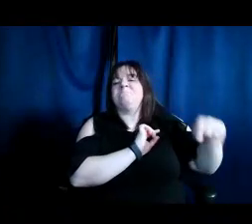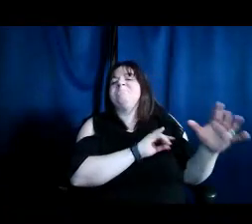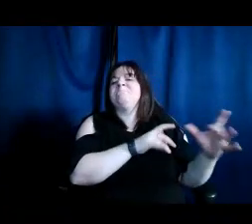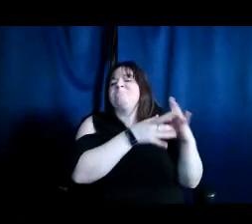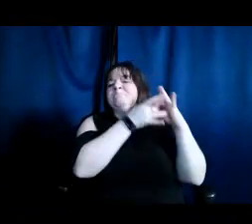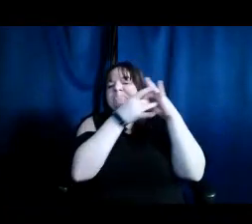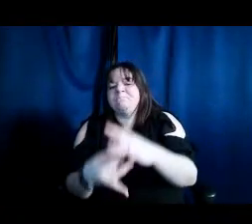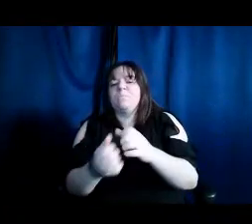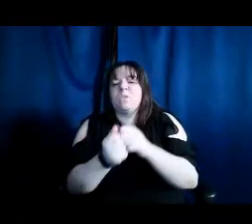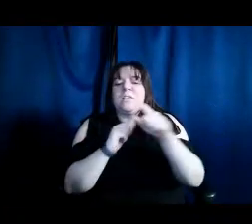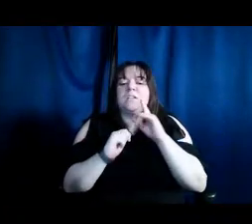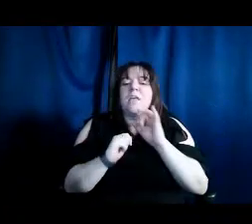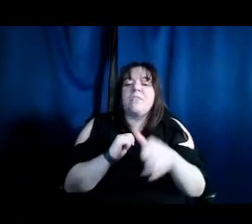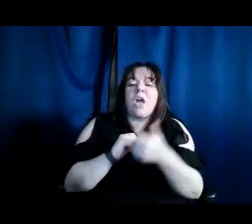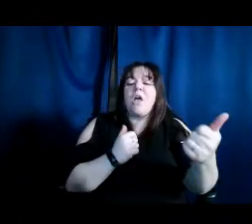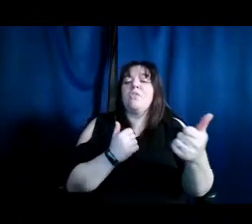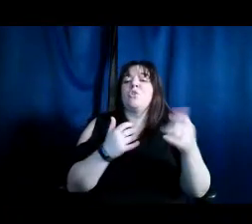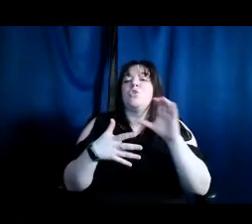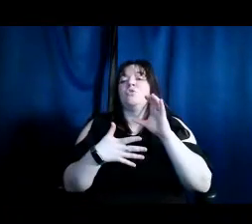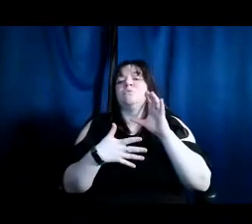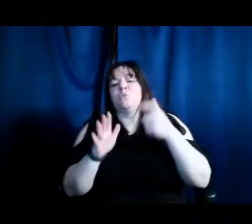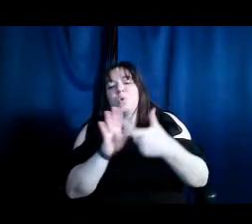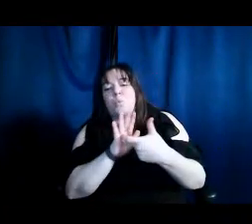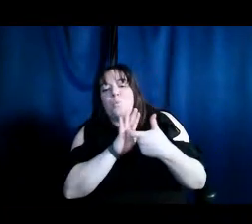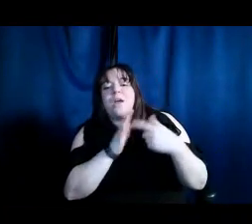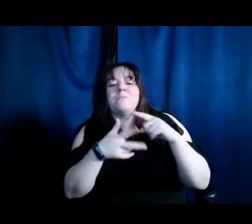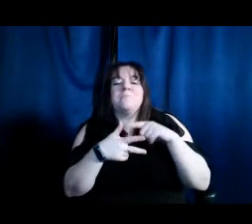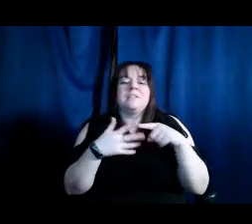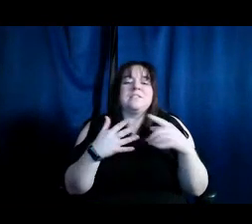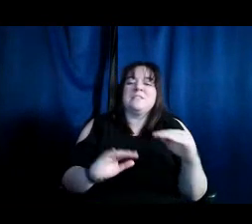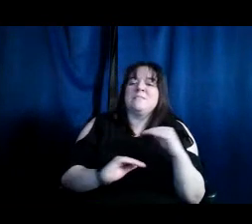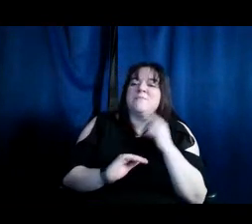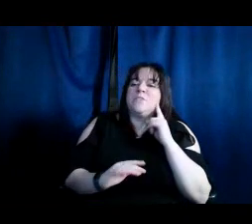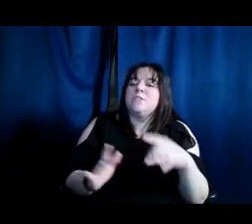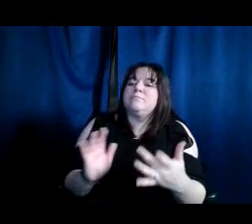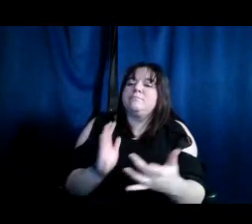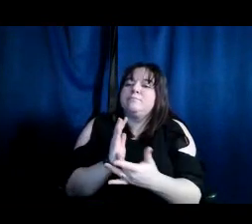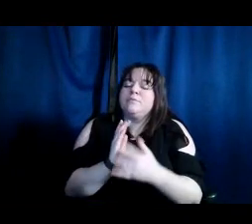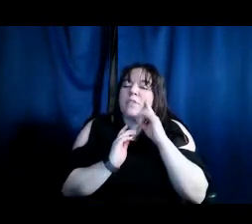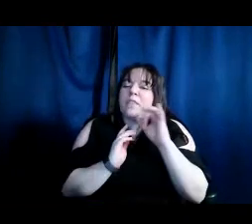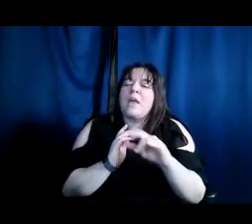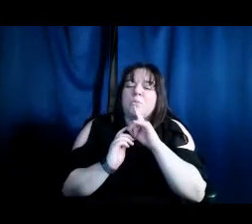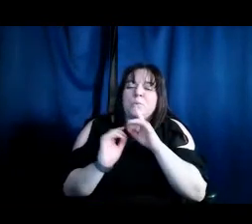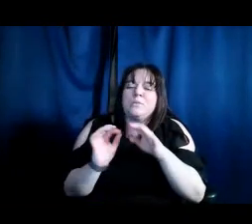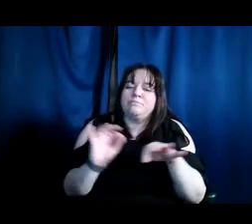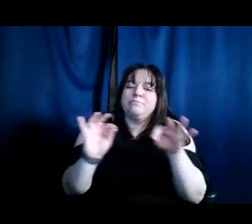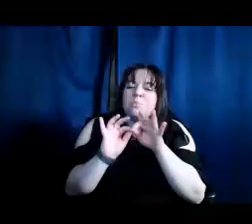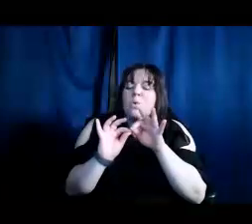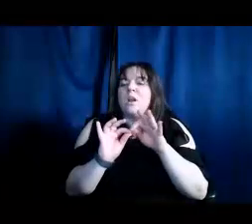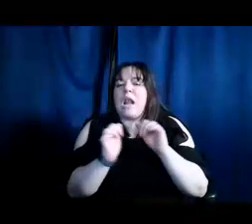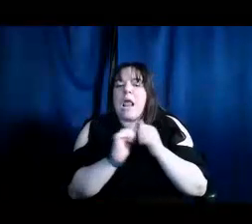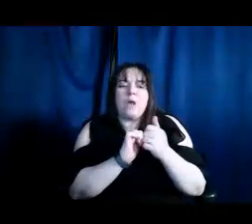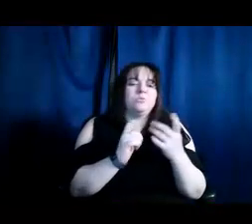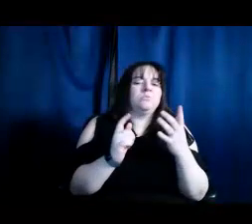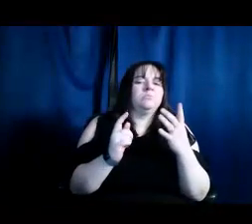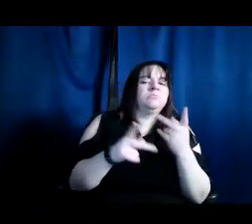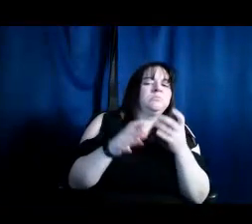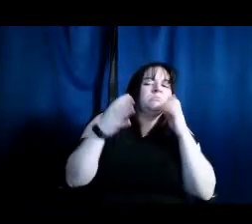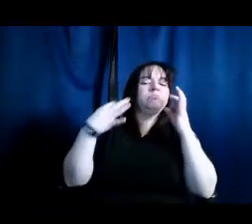and sufficient techniques and failures. The goal is to lay the groundwork for websites to be accessible to everyone.